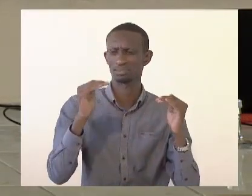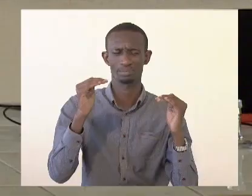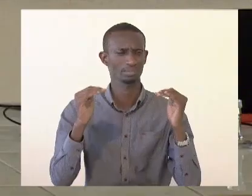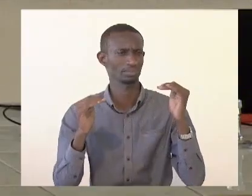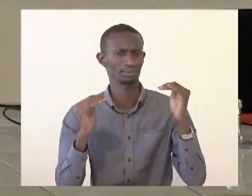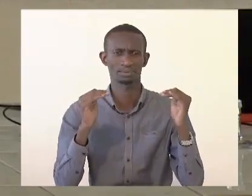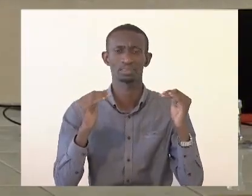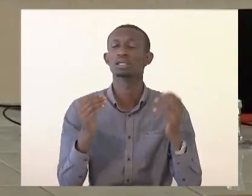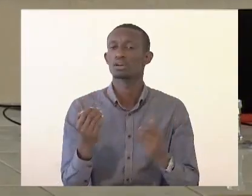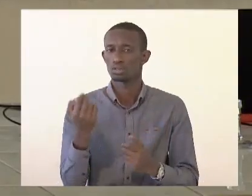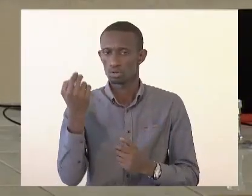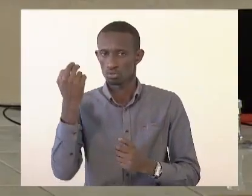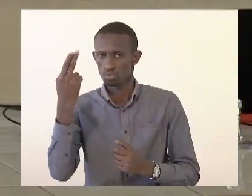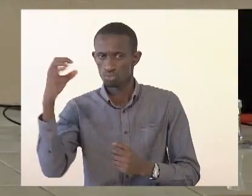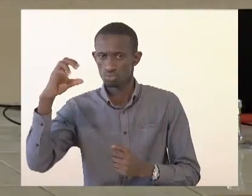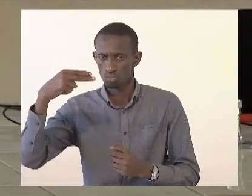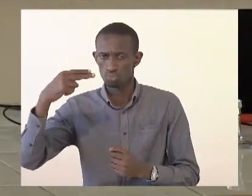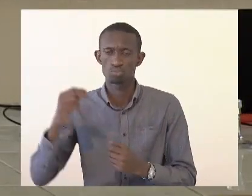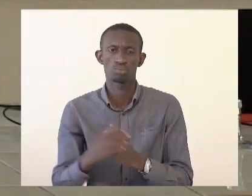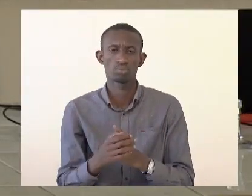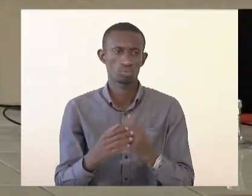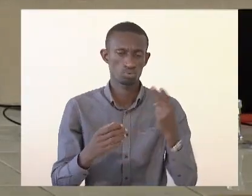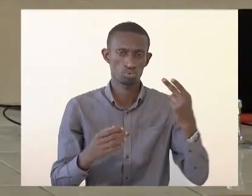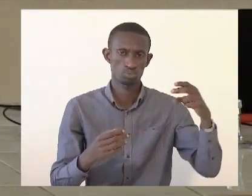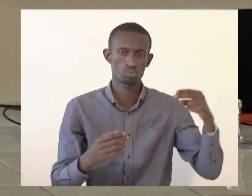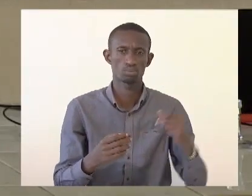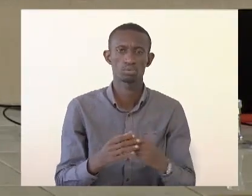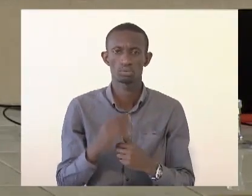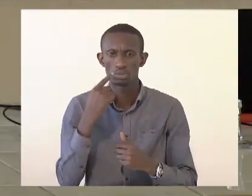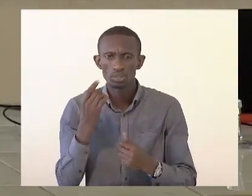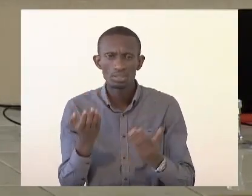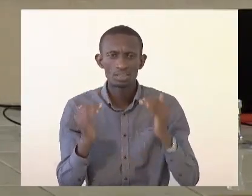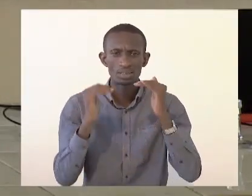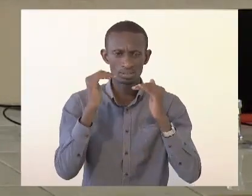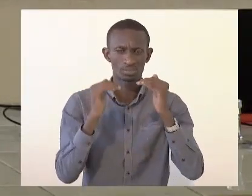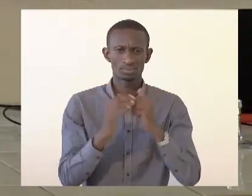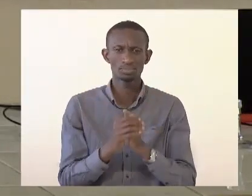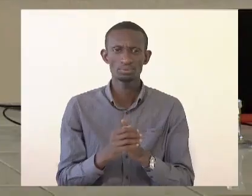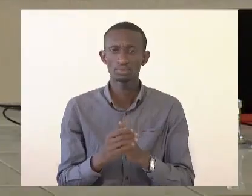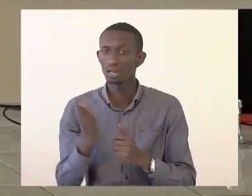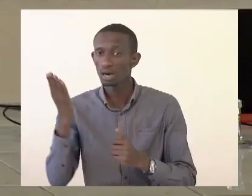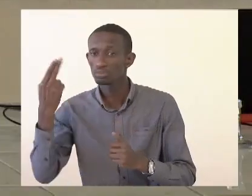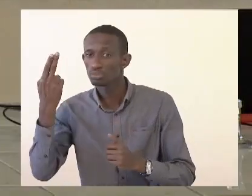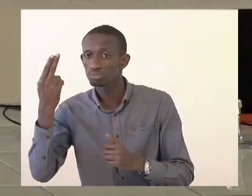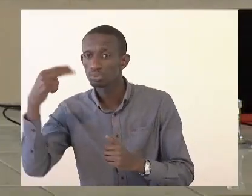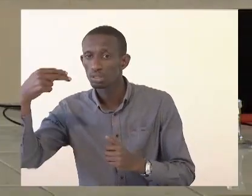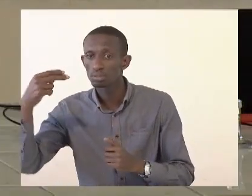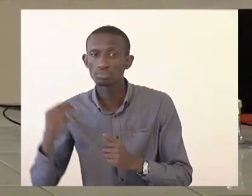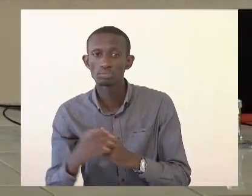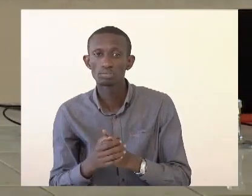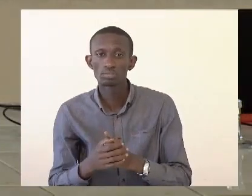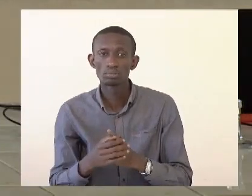so we use 2 there. And then we check if our equation is balanced. Here we have 2 hydrogen atoms, and